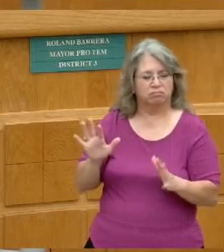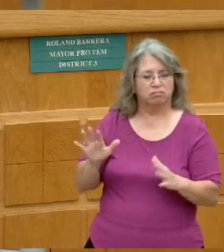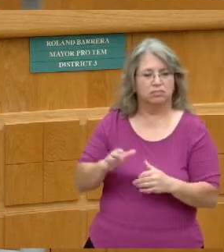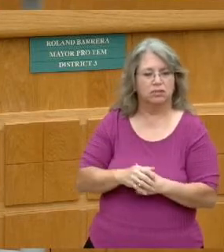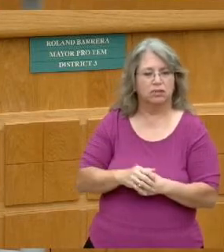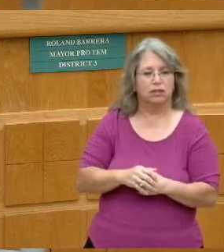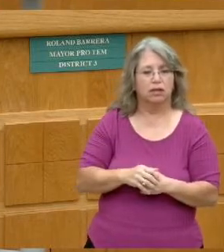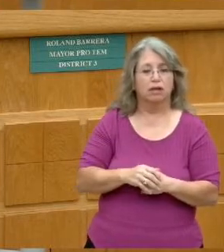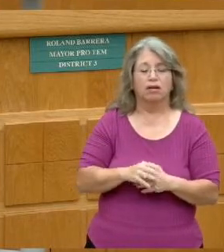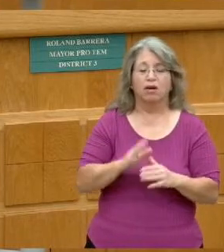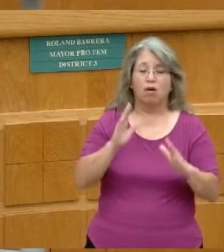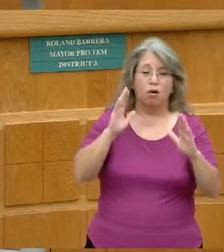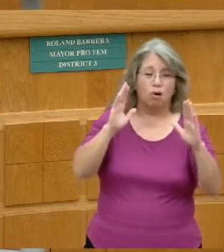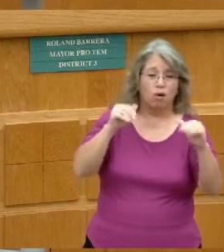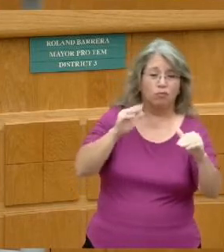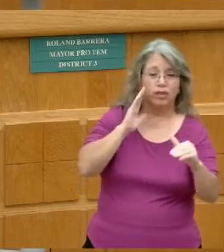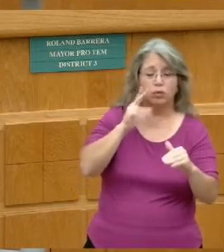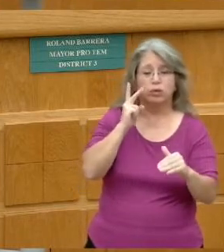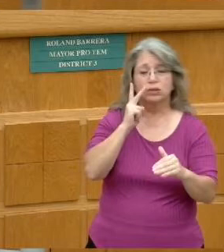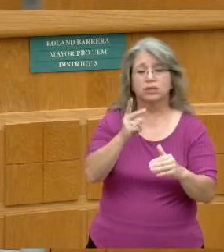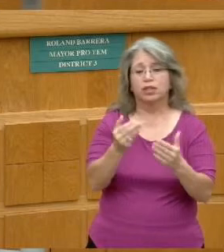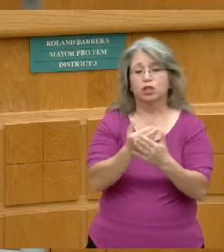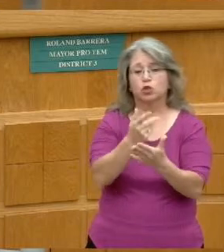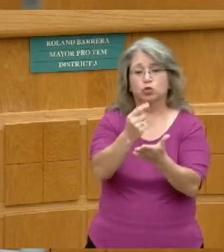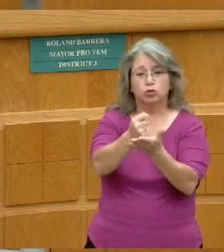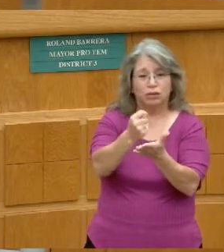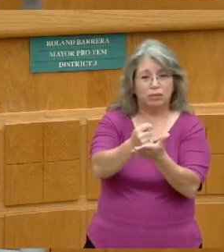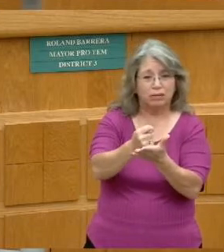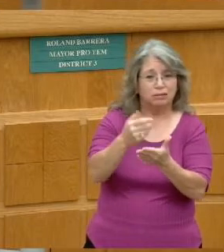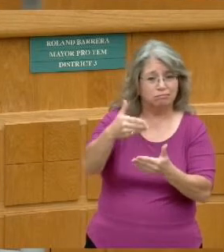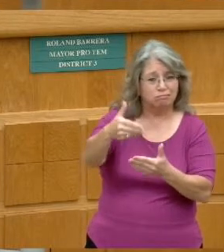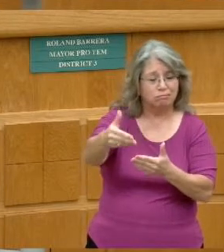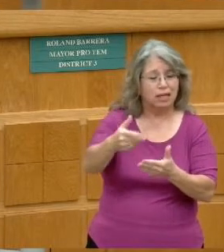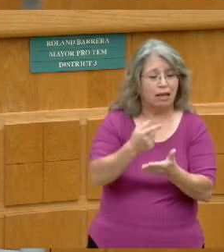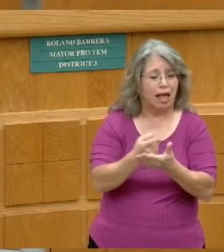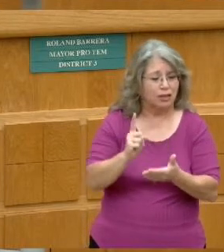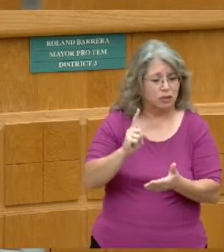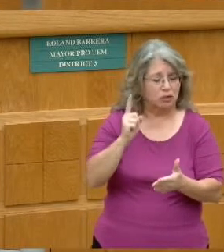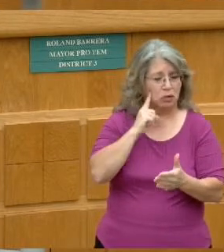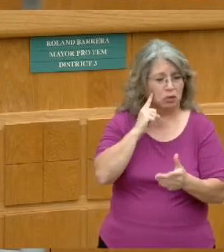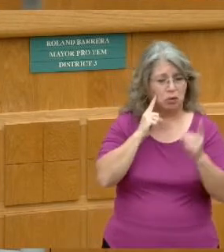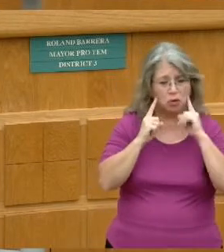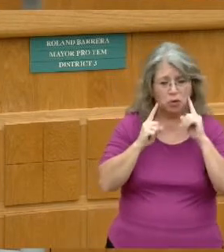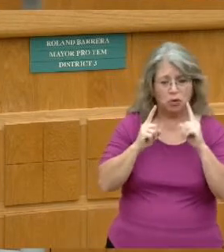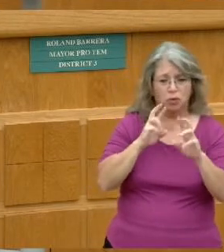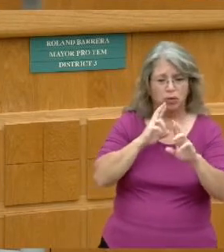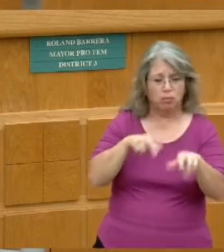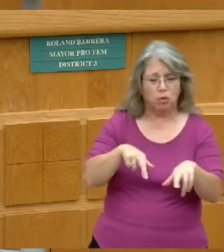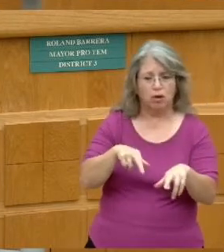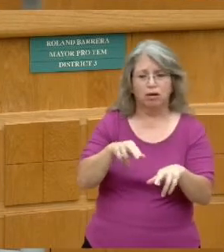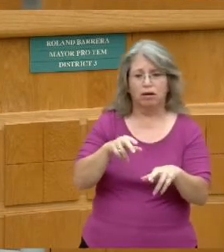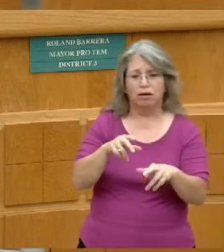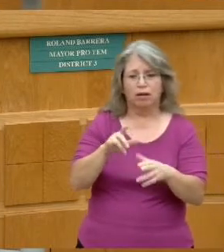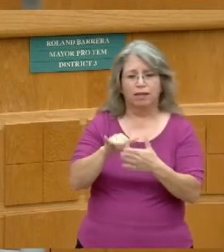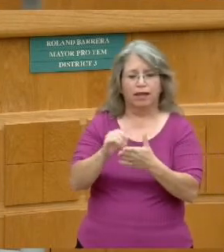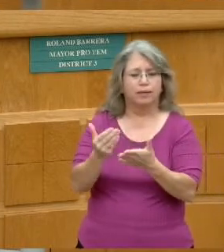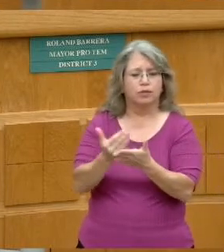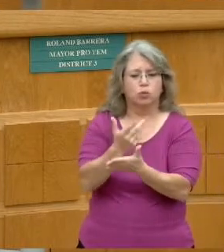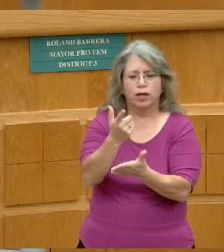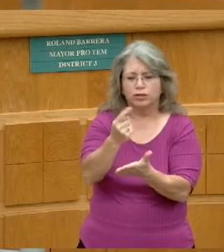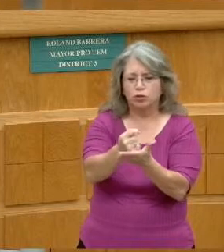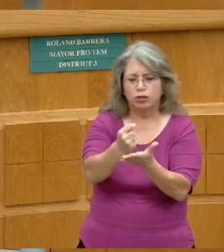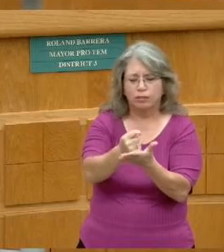new treatments come along the line. Last week, there was a report of one treatment that decreases the length of time that you experience the symptoms